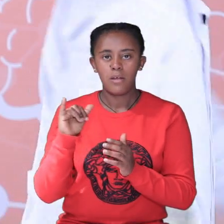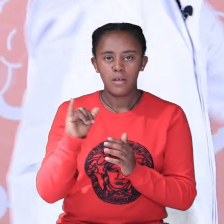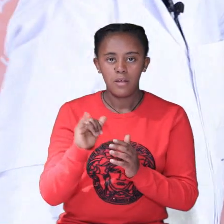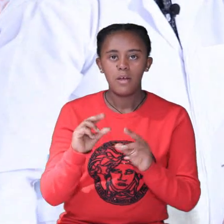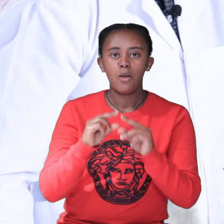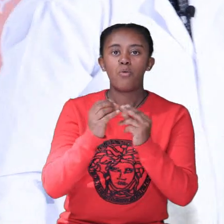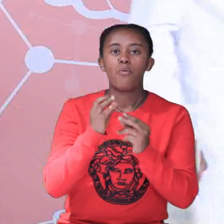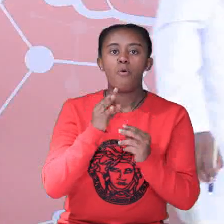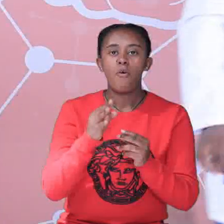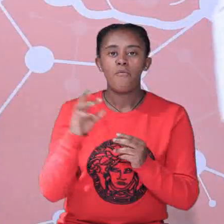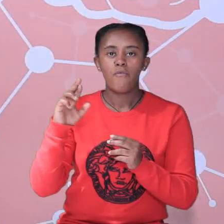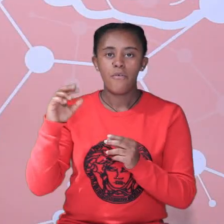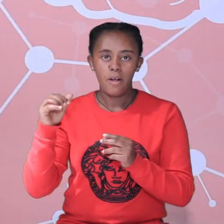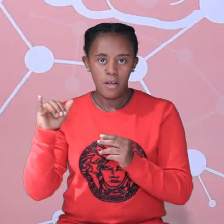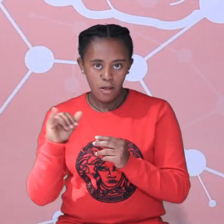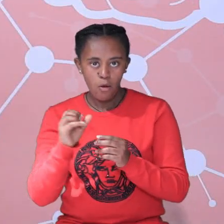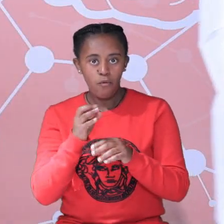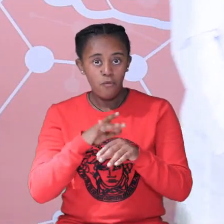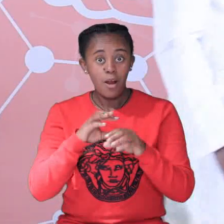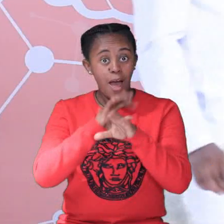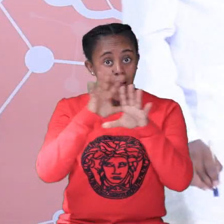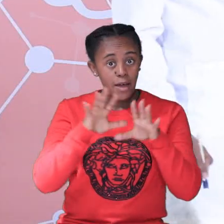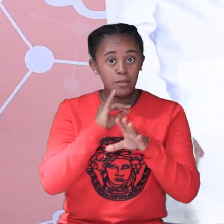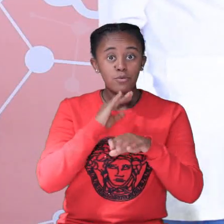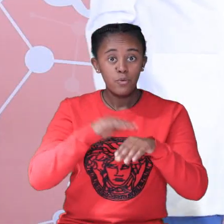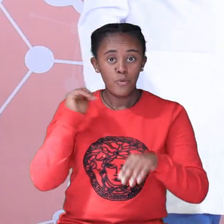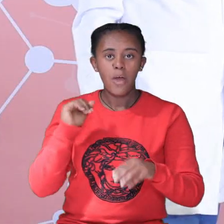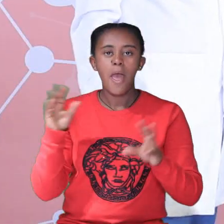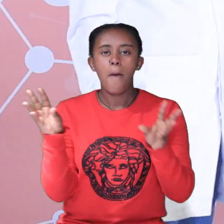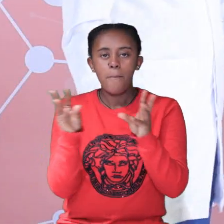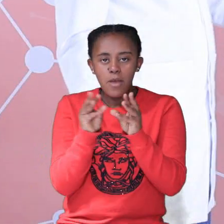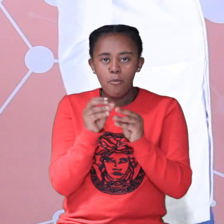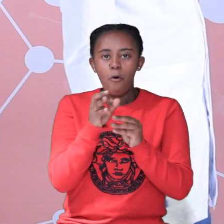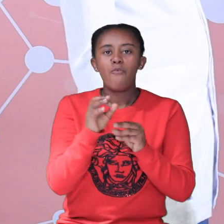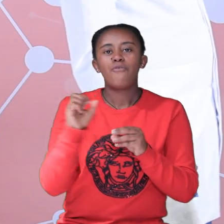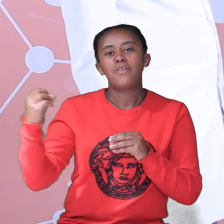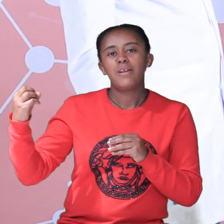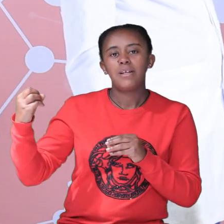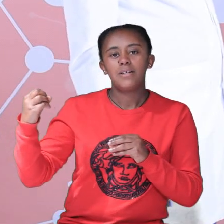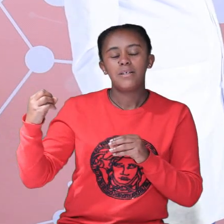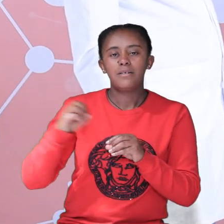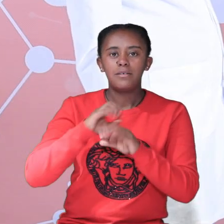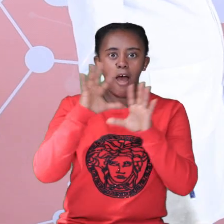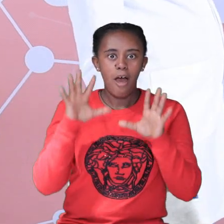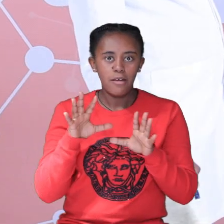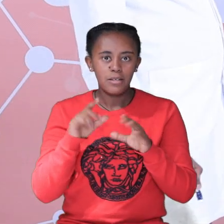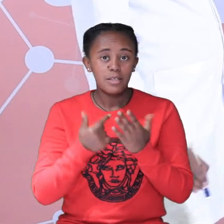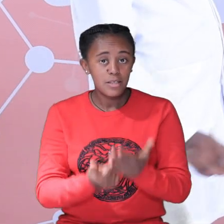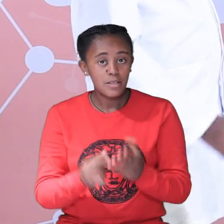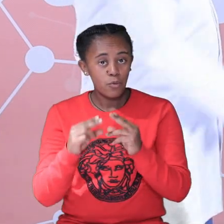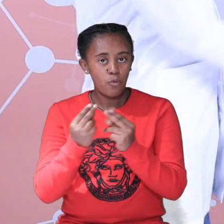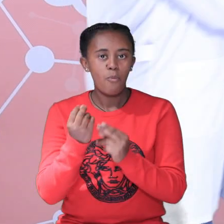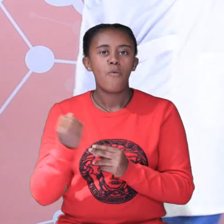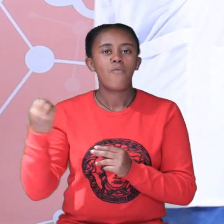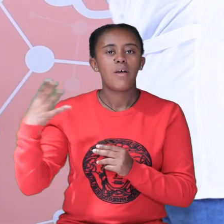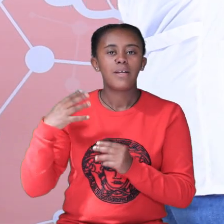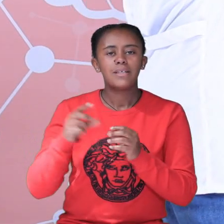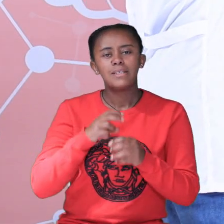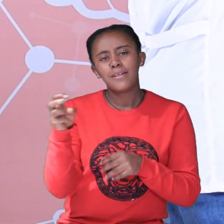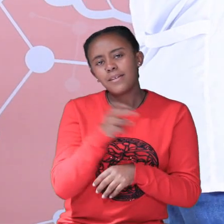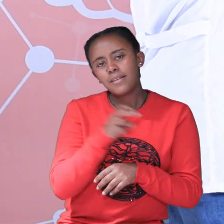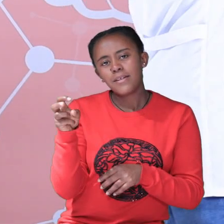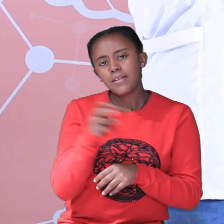A group of rays of light is called a beam of light. So this is a group of rays